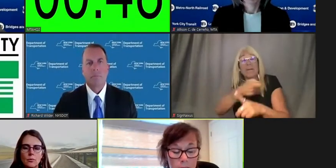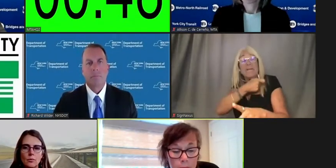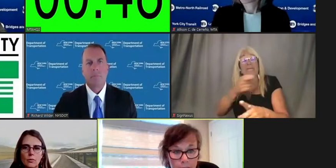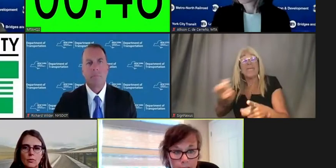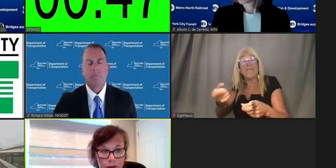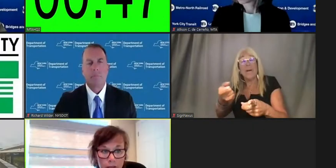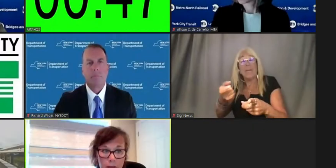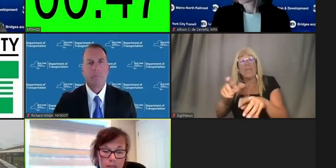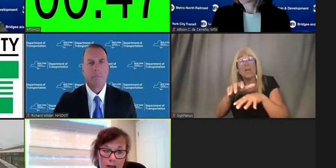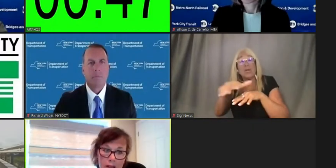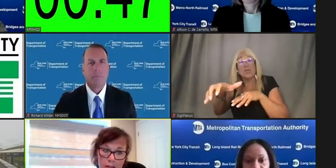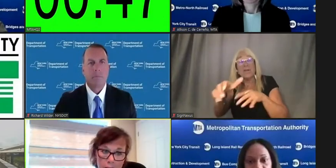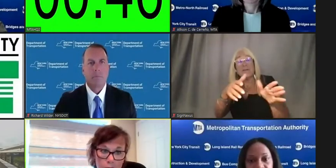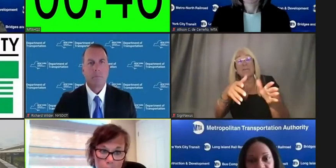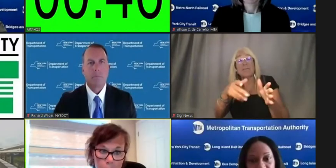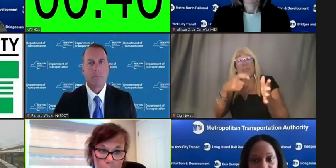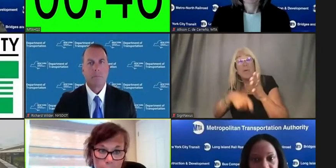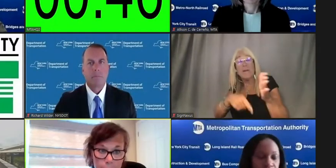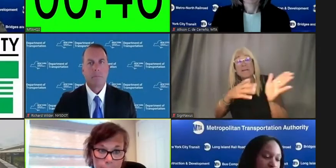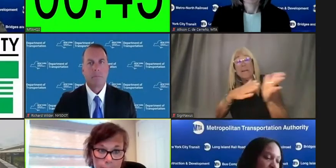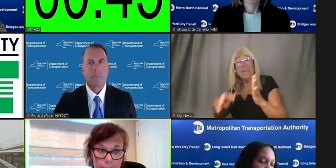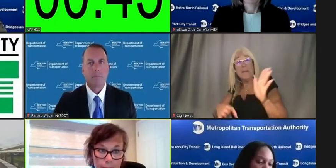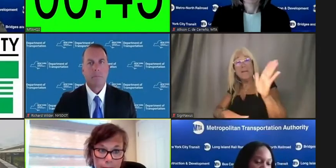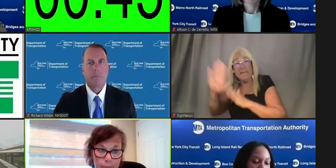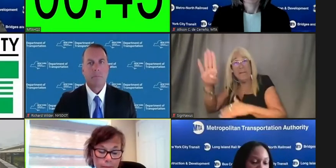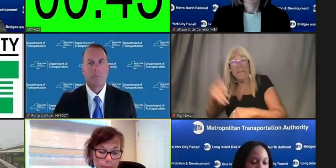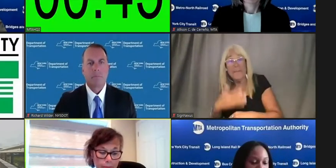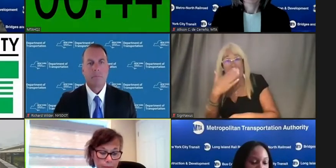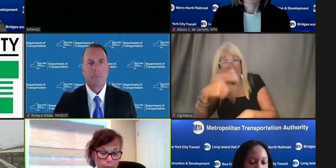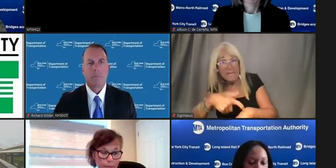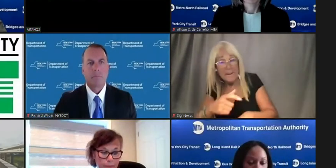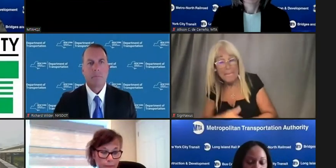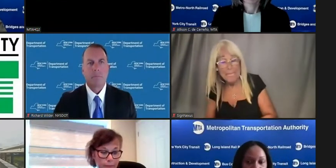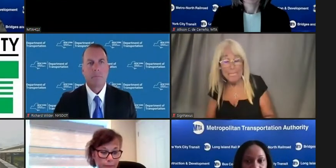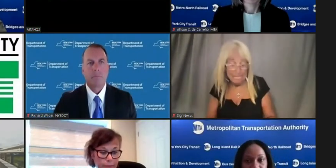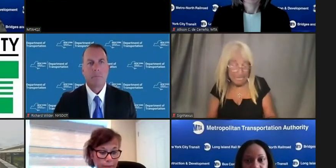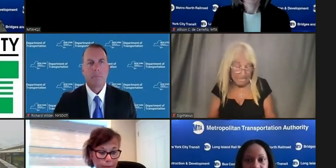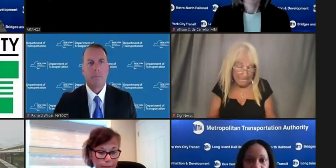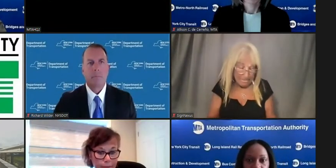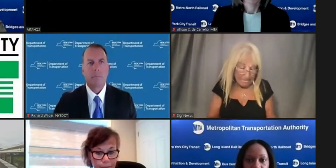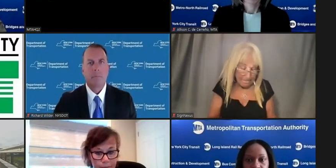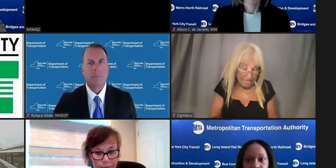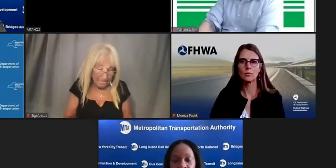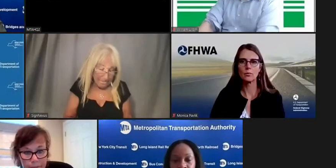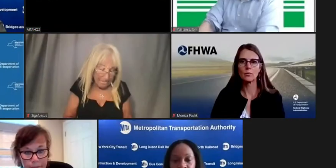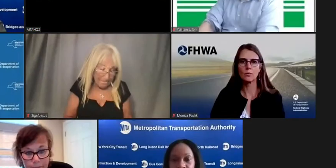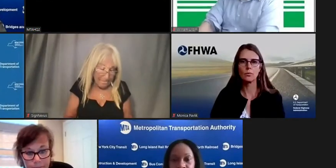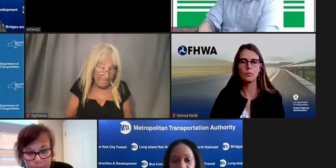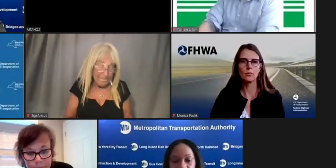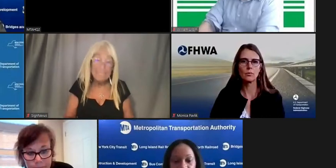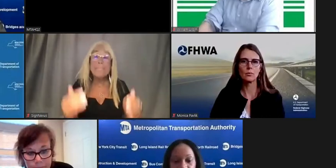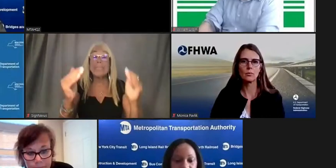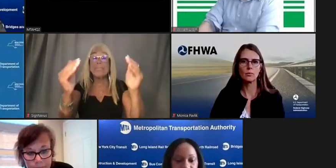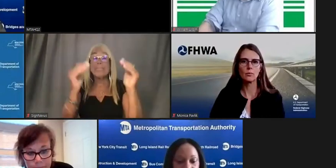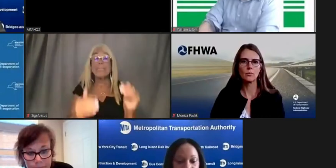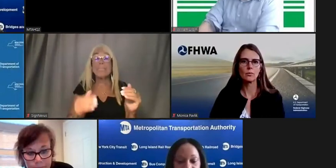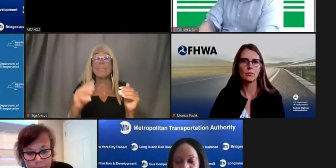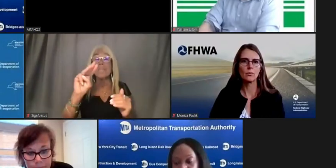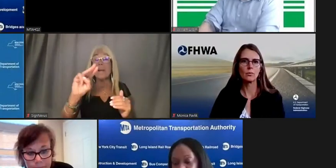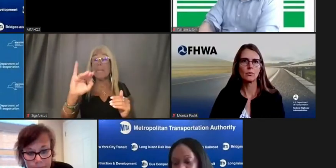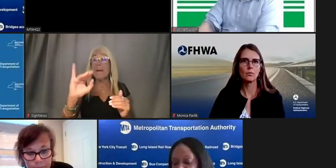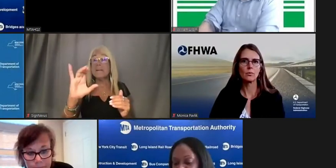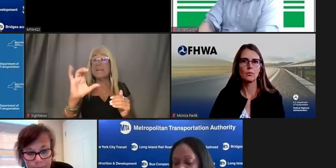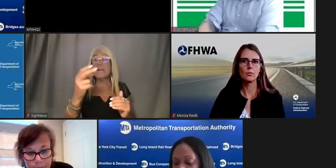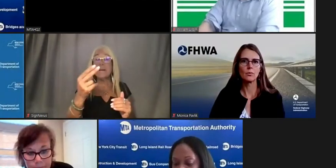plans being developed thank you for your time thank you the next speaker is Michelle Grossman